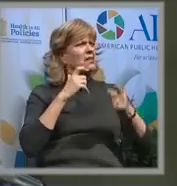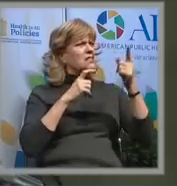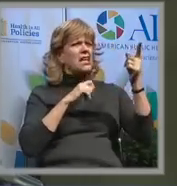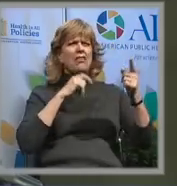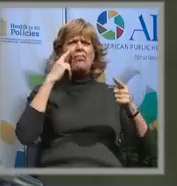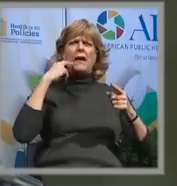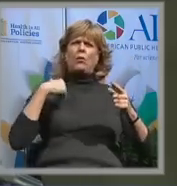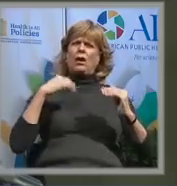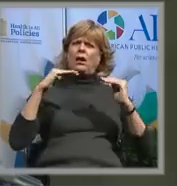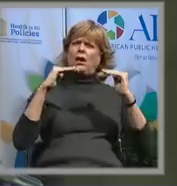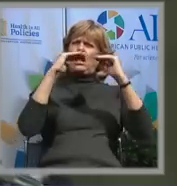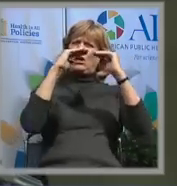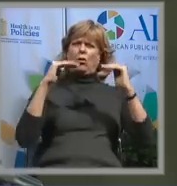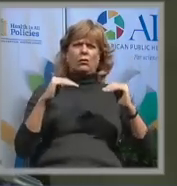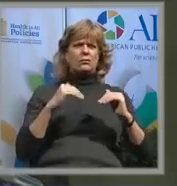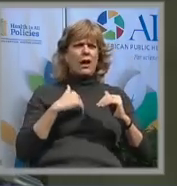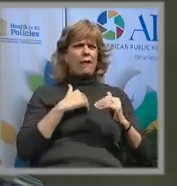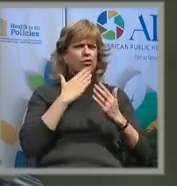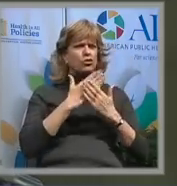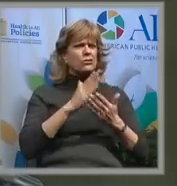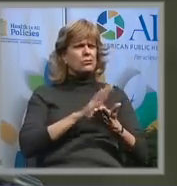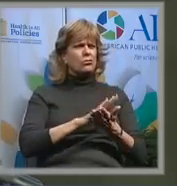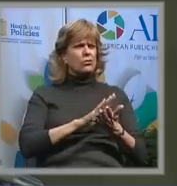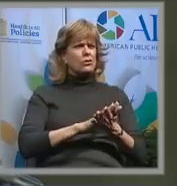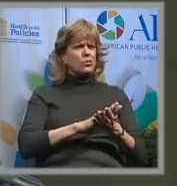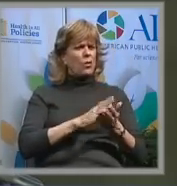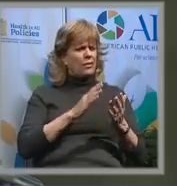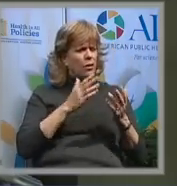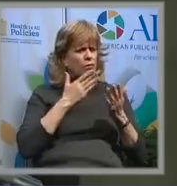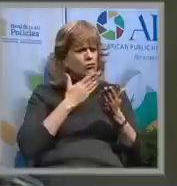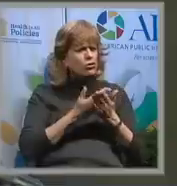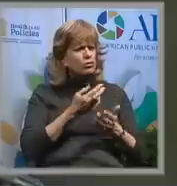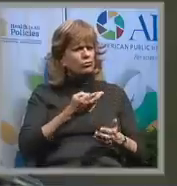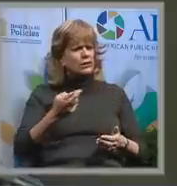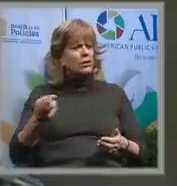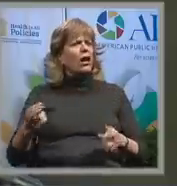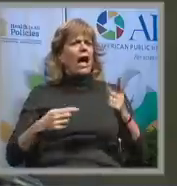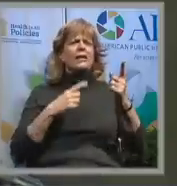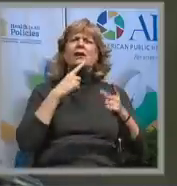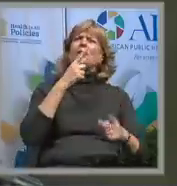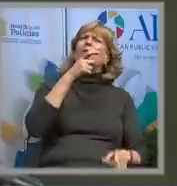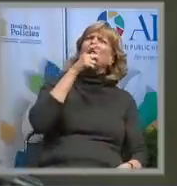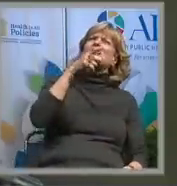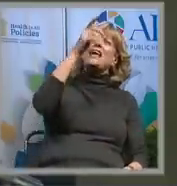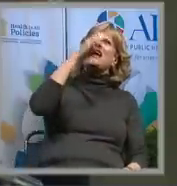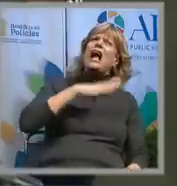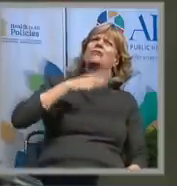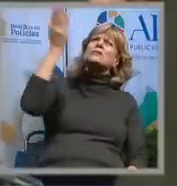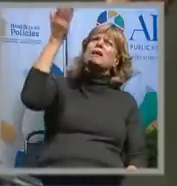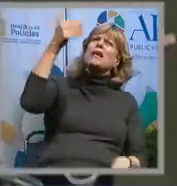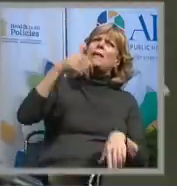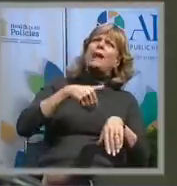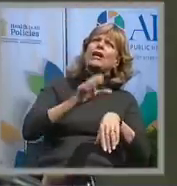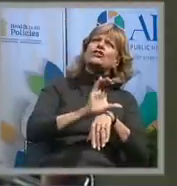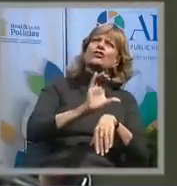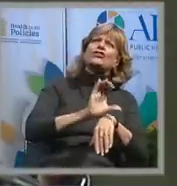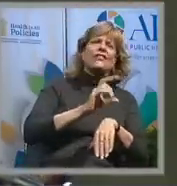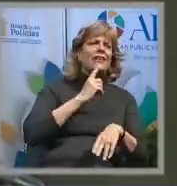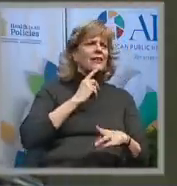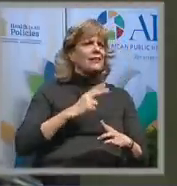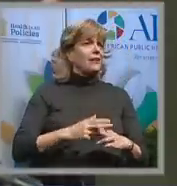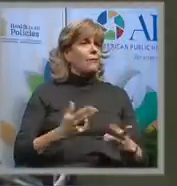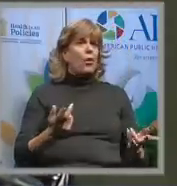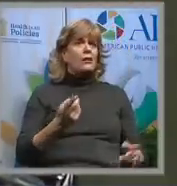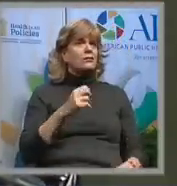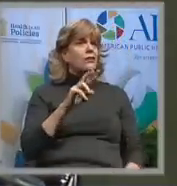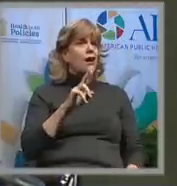the schools with more resources. Wonderful teachers, but without the resources. And so I said, who is that guy? And they said, of course, his name